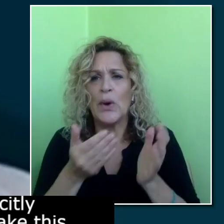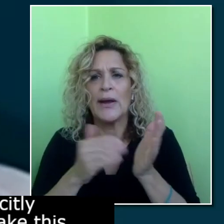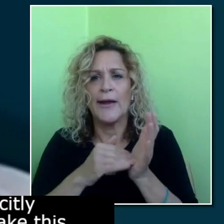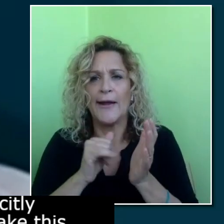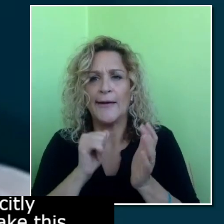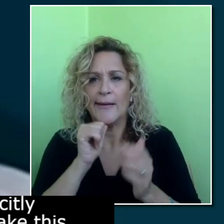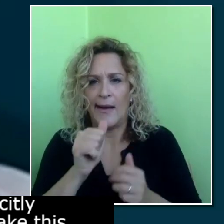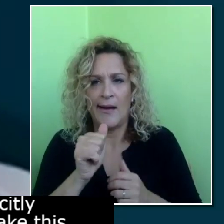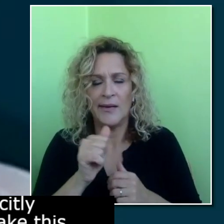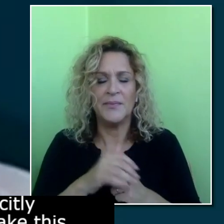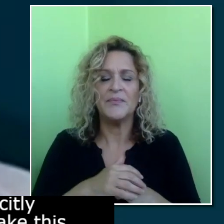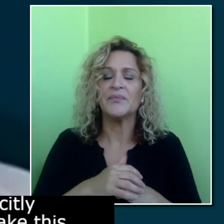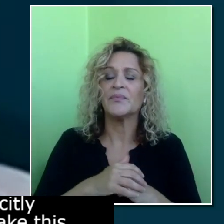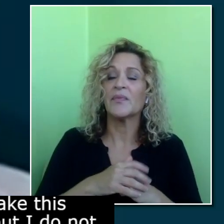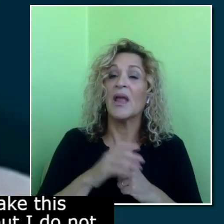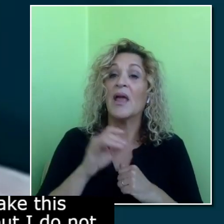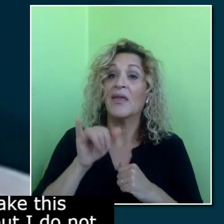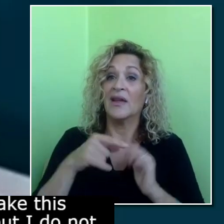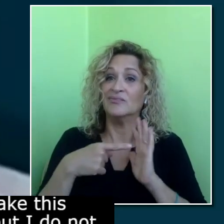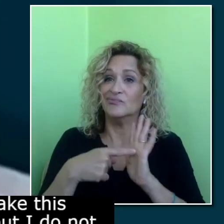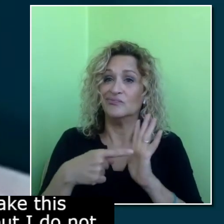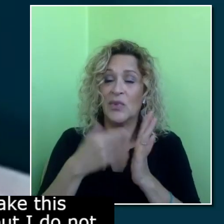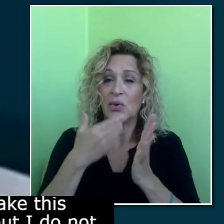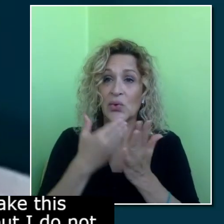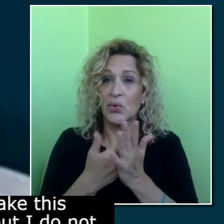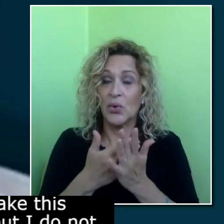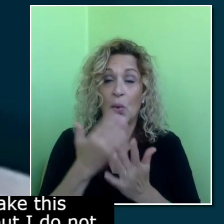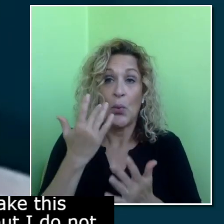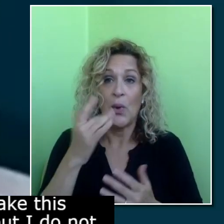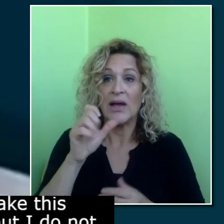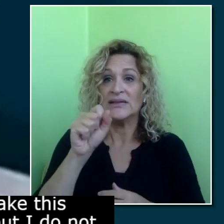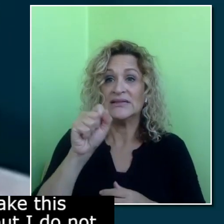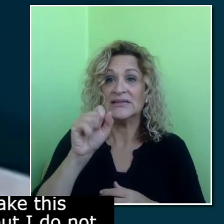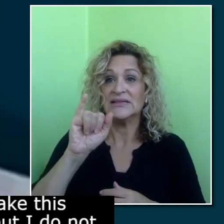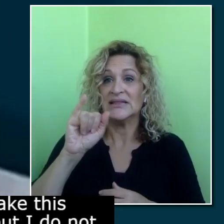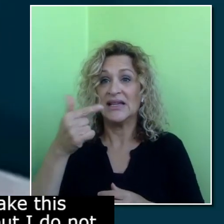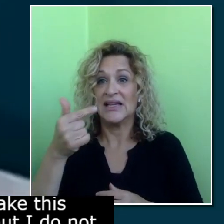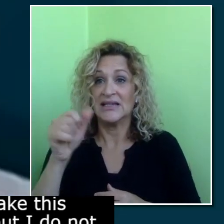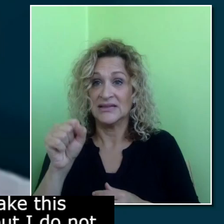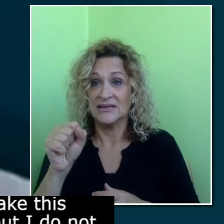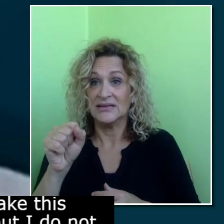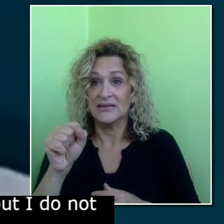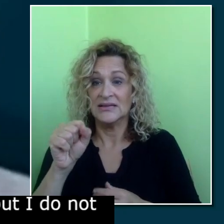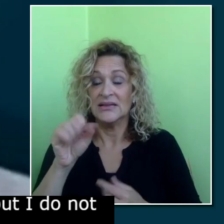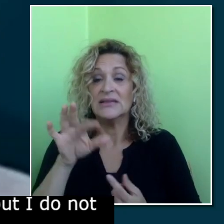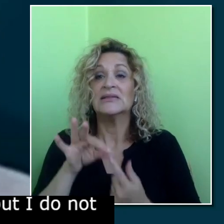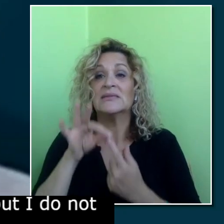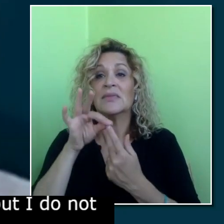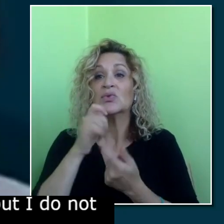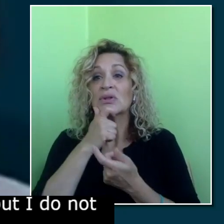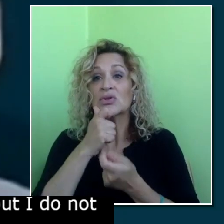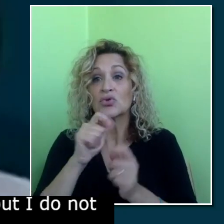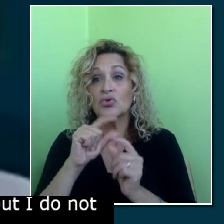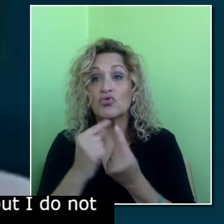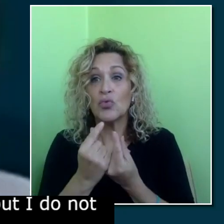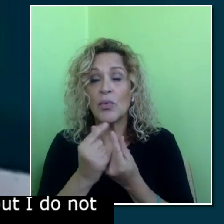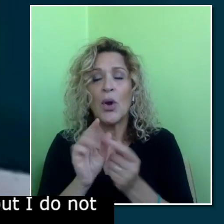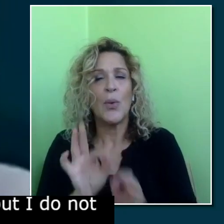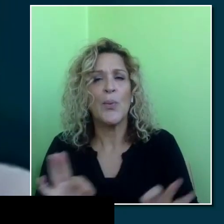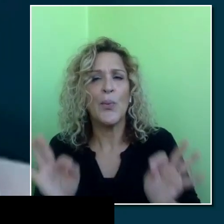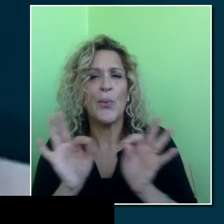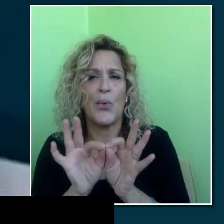This is a good illustration of why SIG special interest groups are so important. Not, of course, because they can shame the